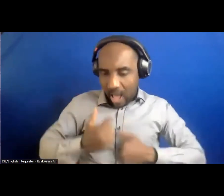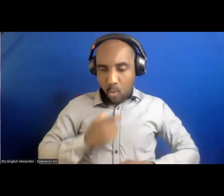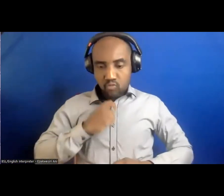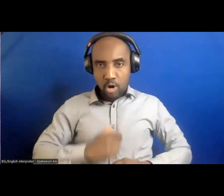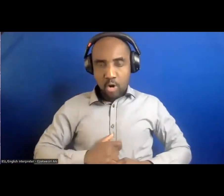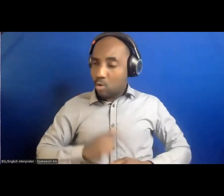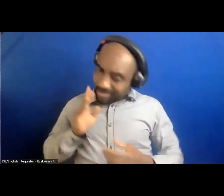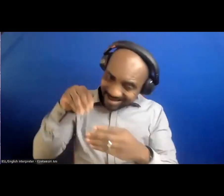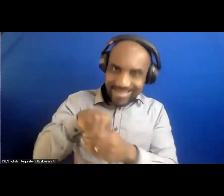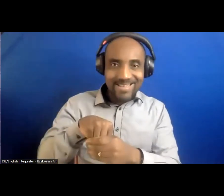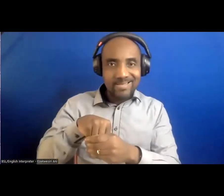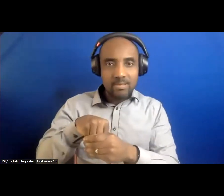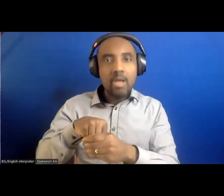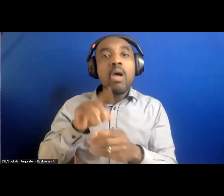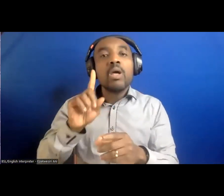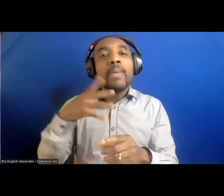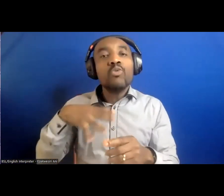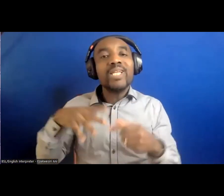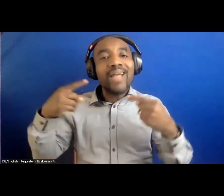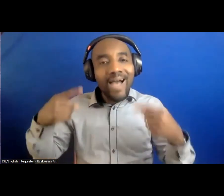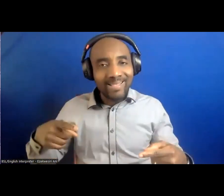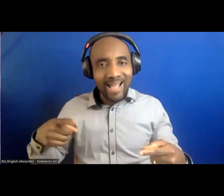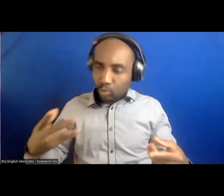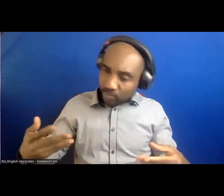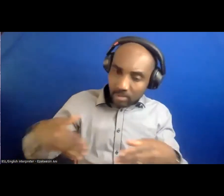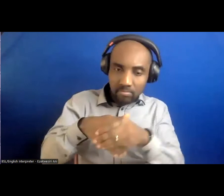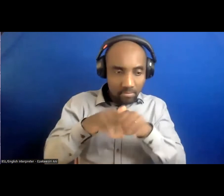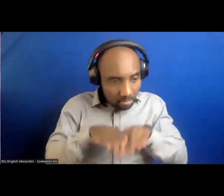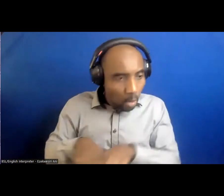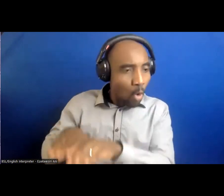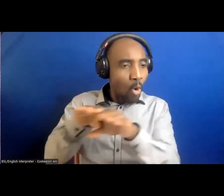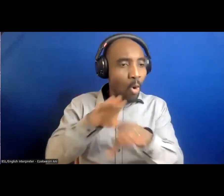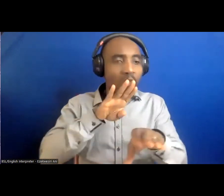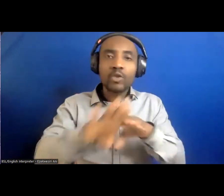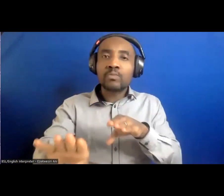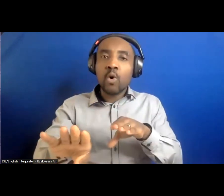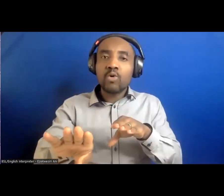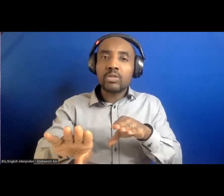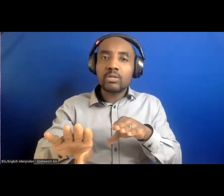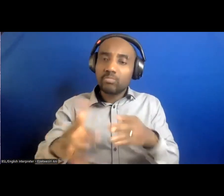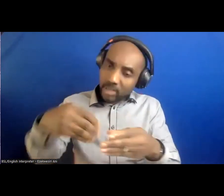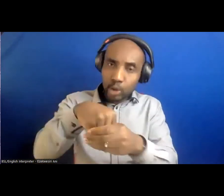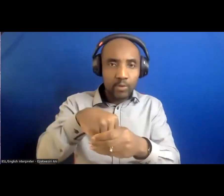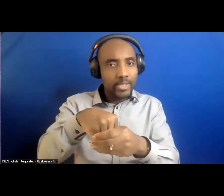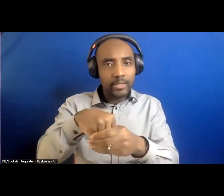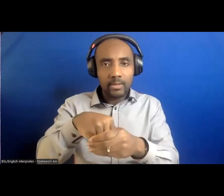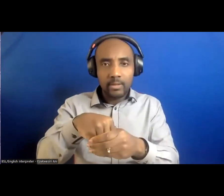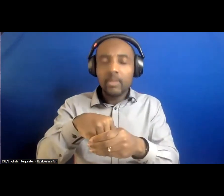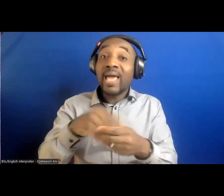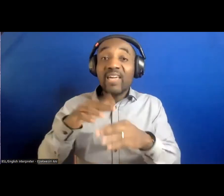own when we're allowed to become sport for everyone, a games for everyone, and sport for all. If we build back